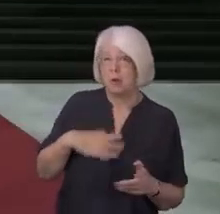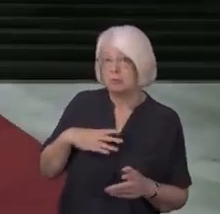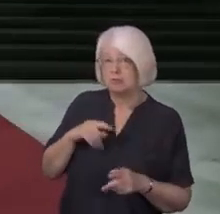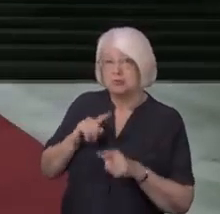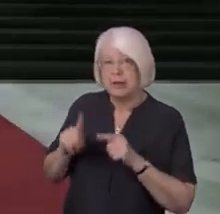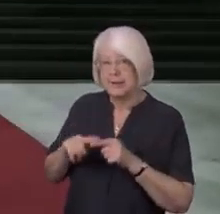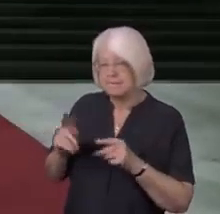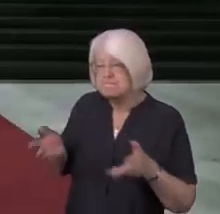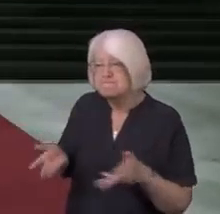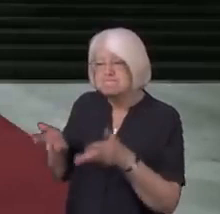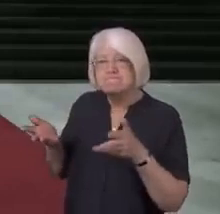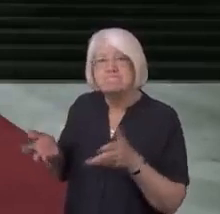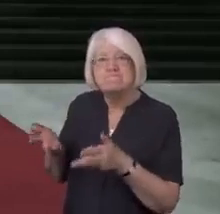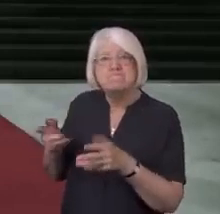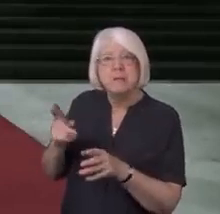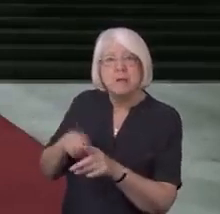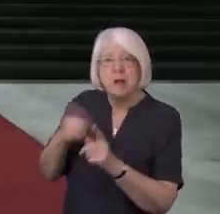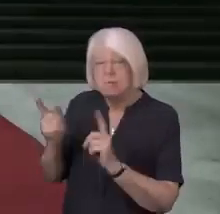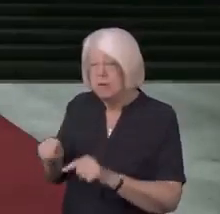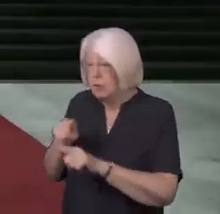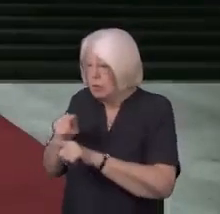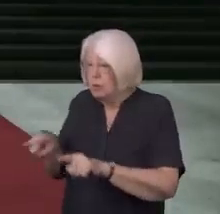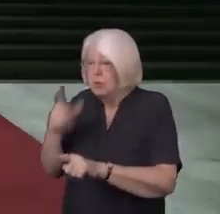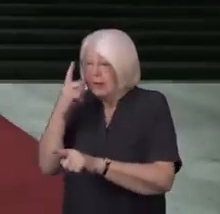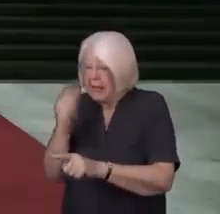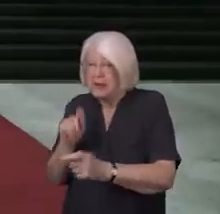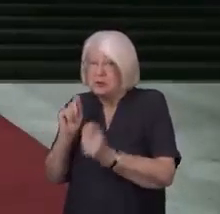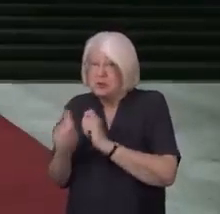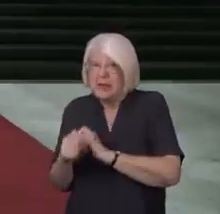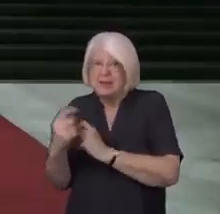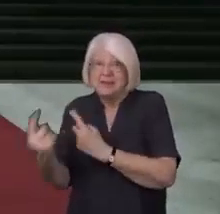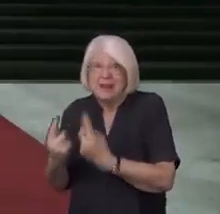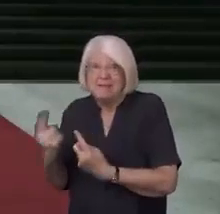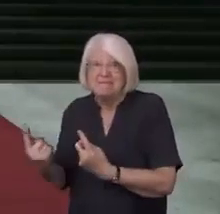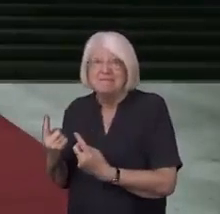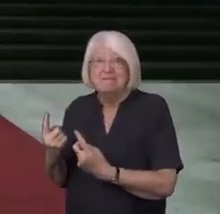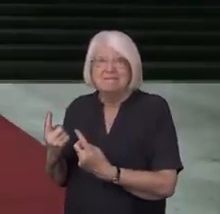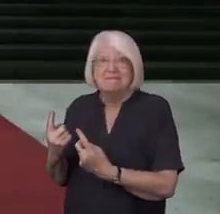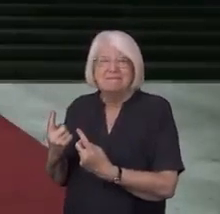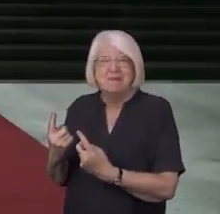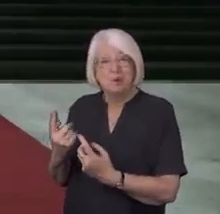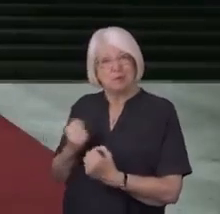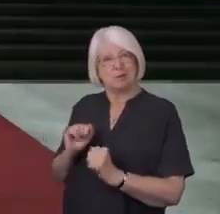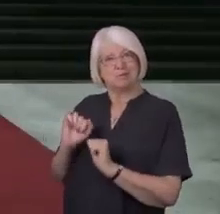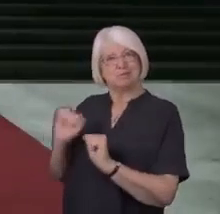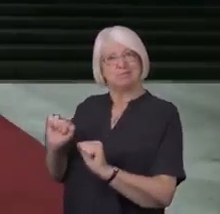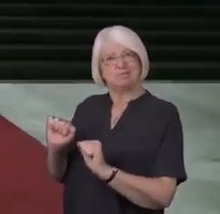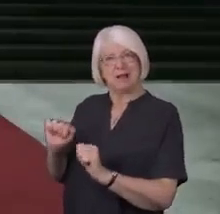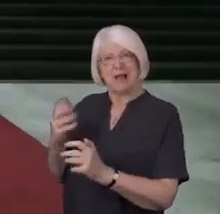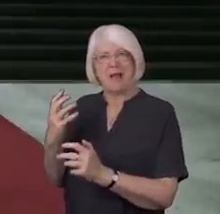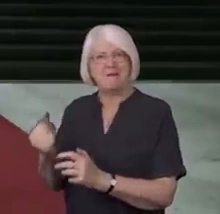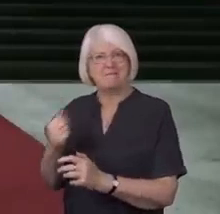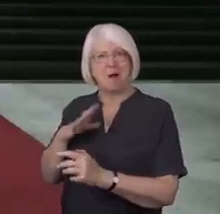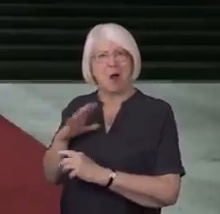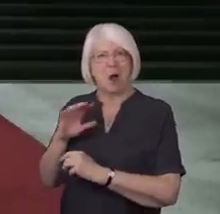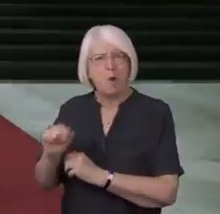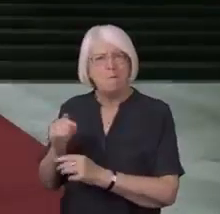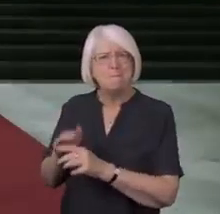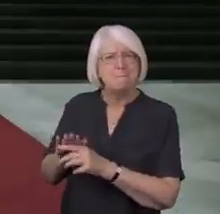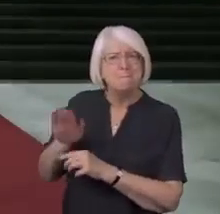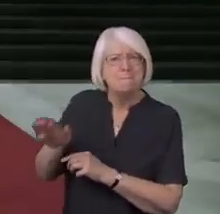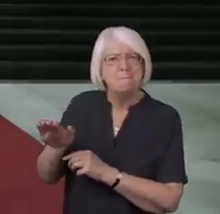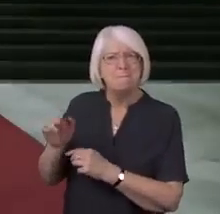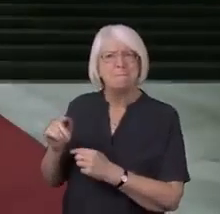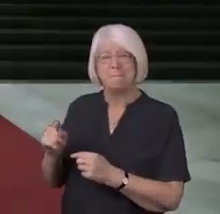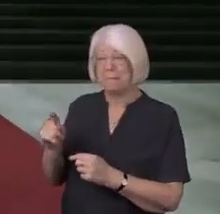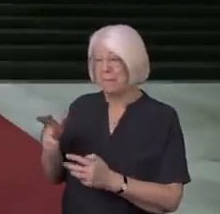young people to make positive changes and rediscover their sense of hope. They